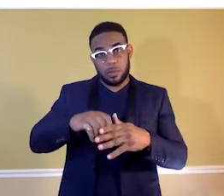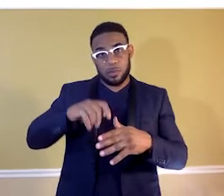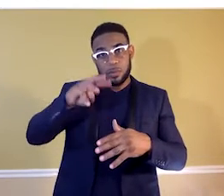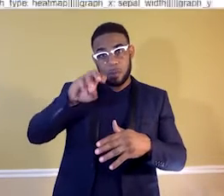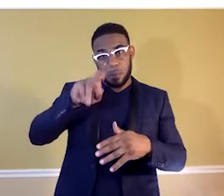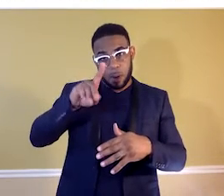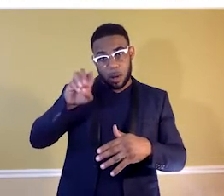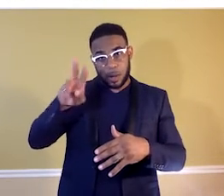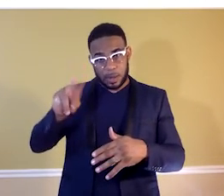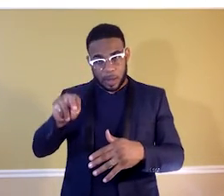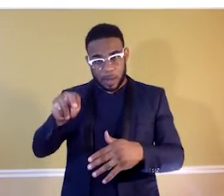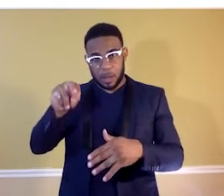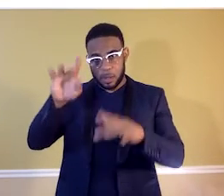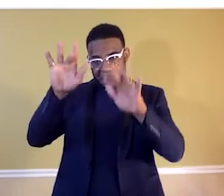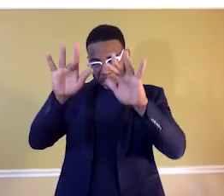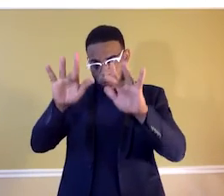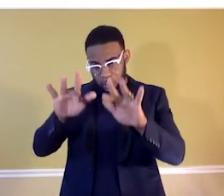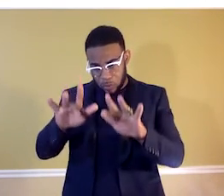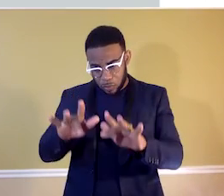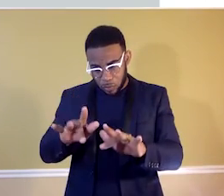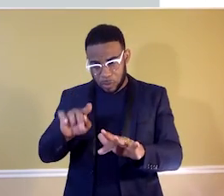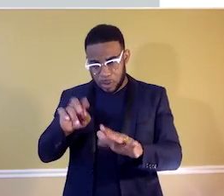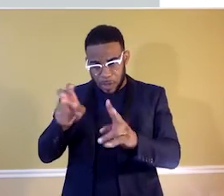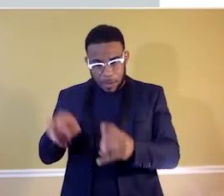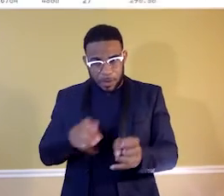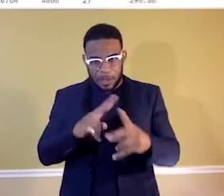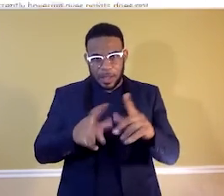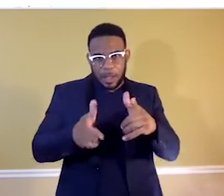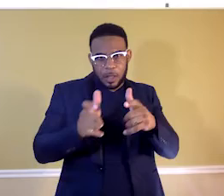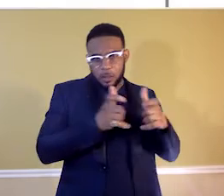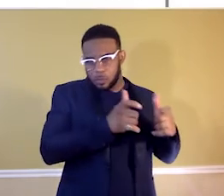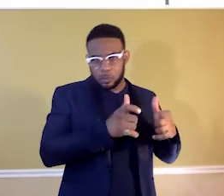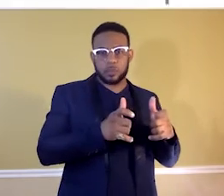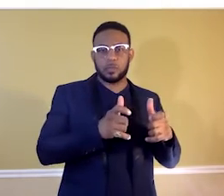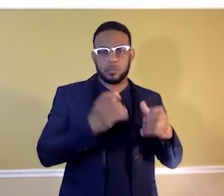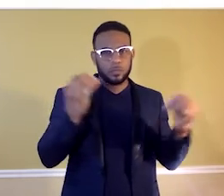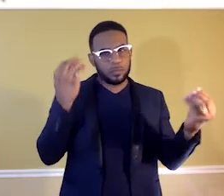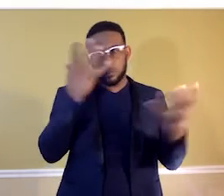that just random text that it renders into a nice, beautiful